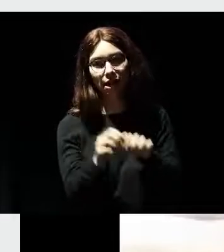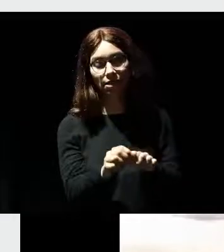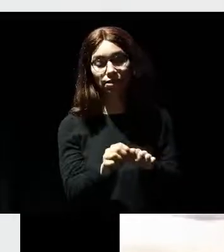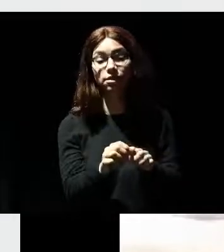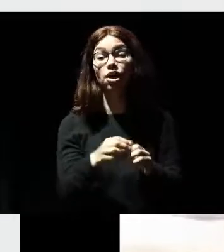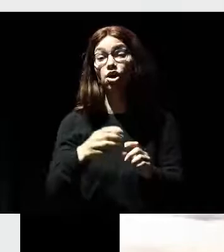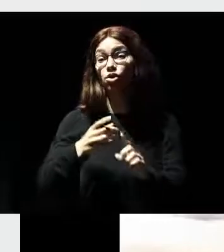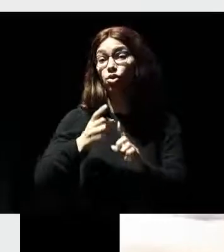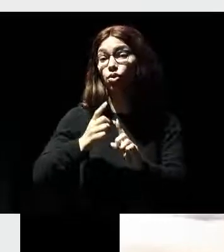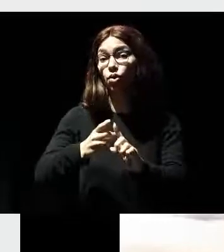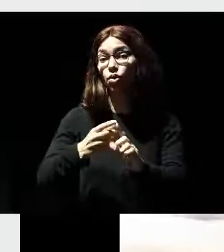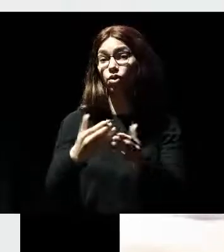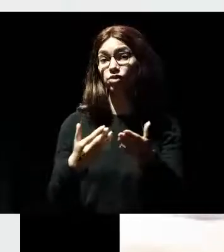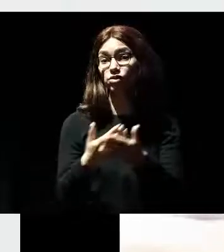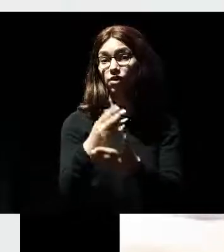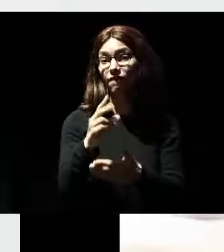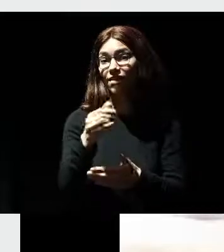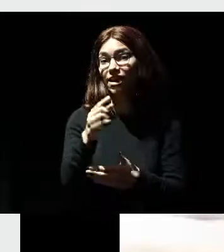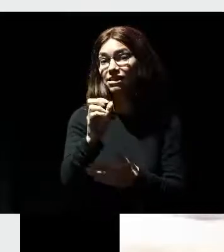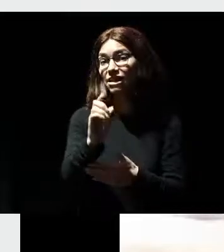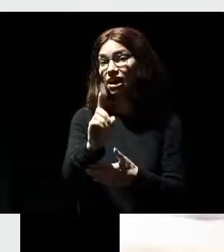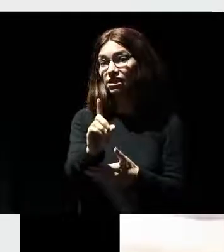viaduct through the competition was to